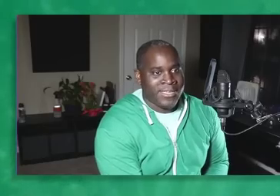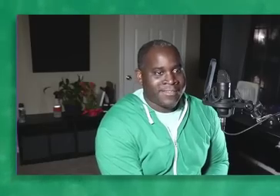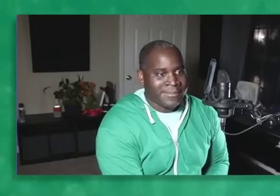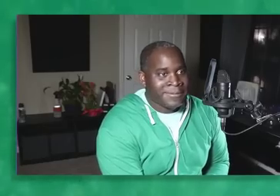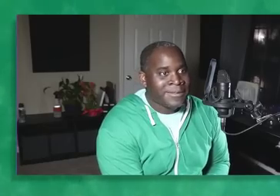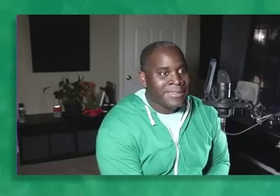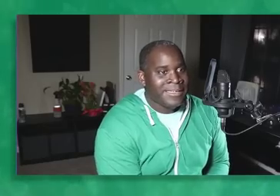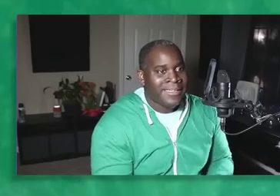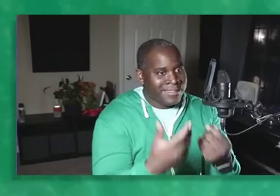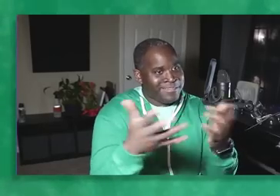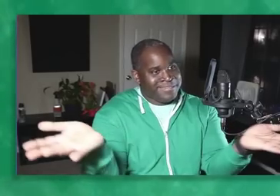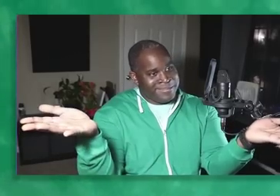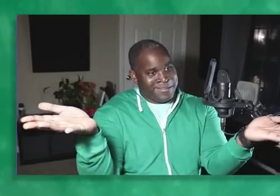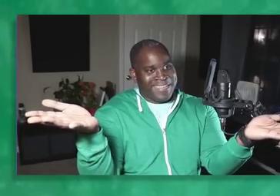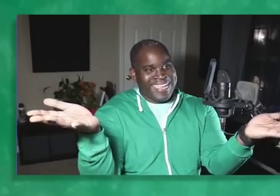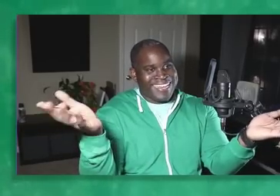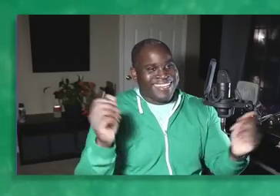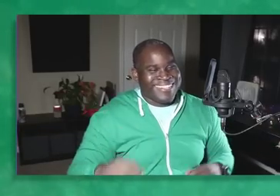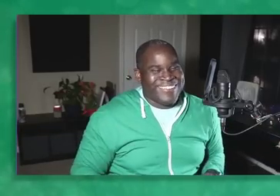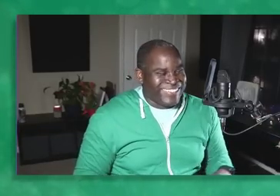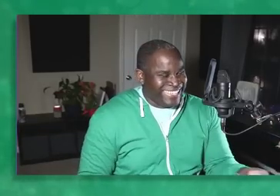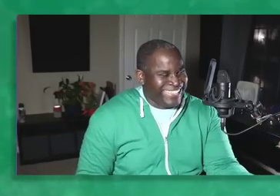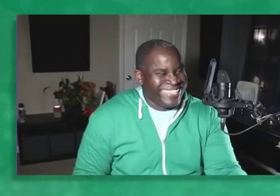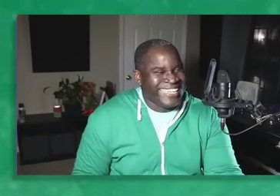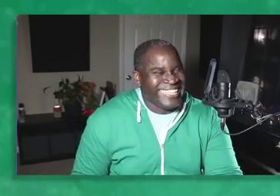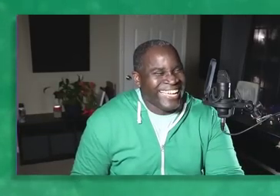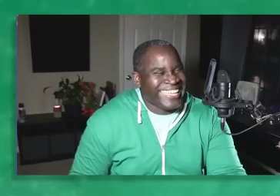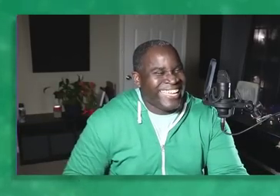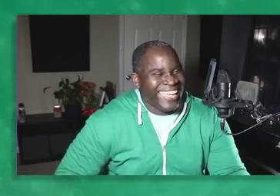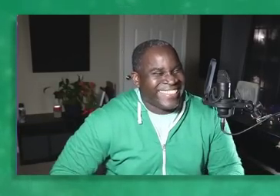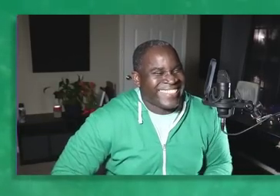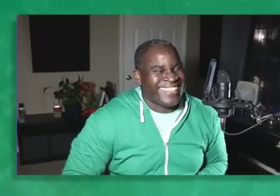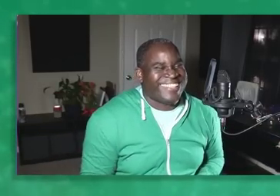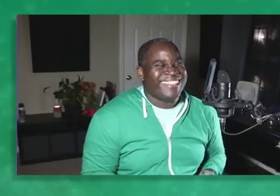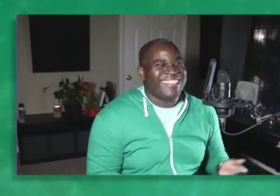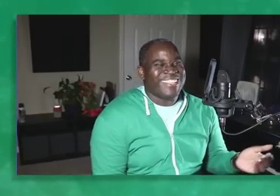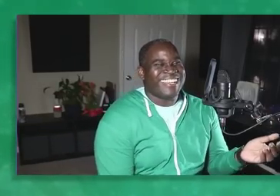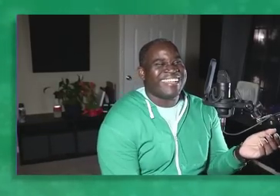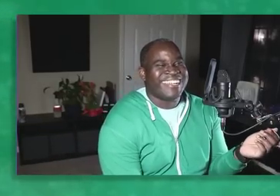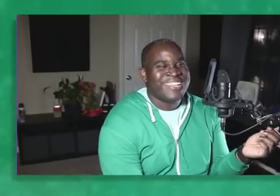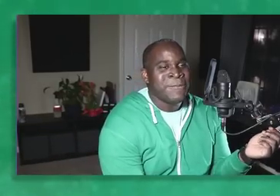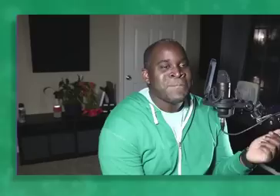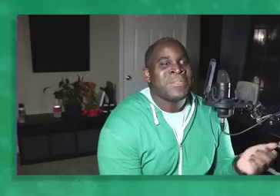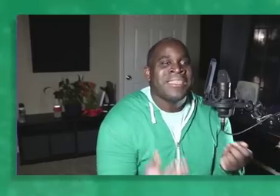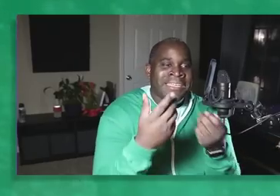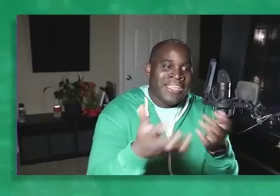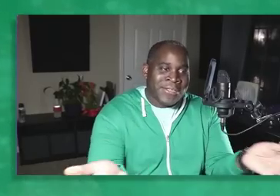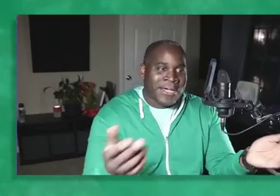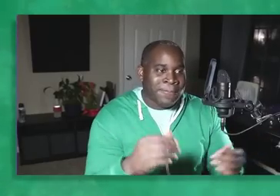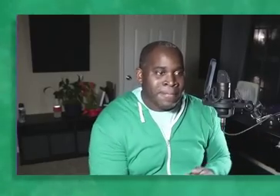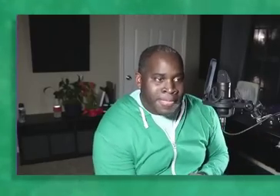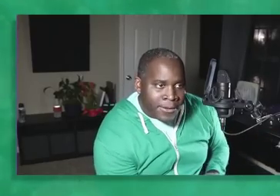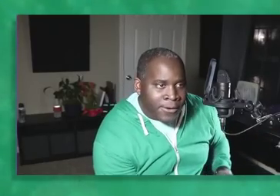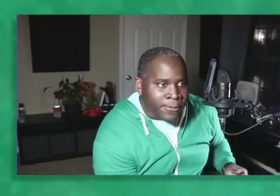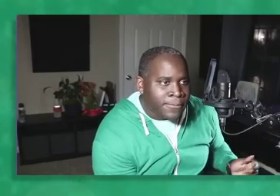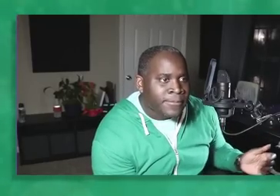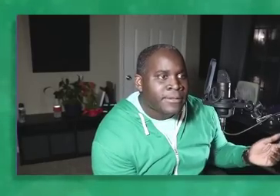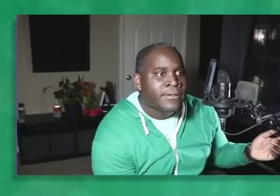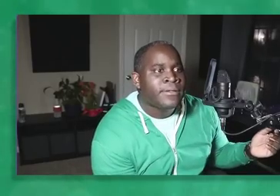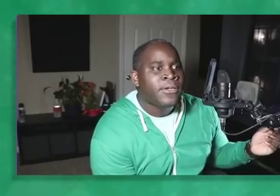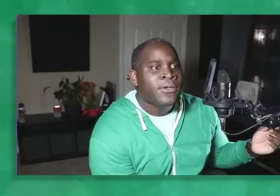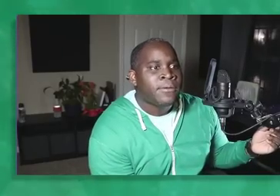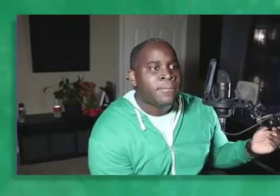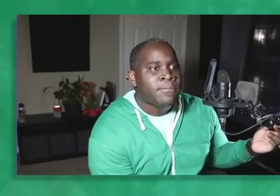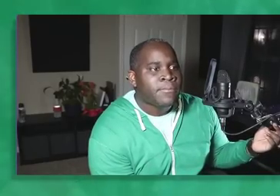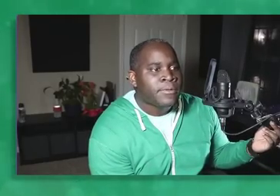Oh, geez. Dig in. Dig in, I guess. Aunt Amaya, why are you here? Here you go. I received a